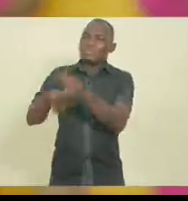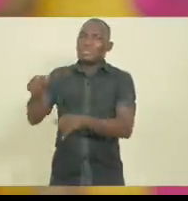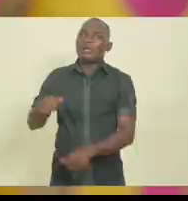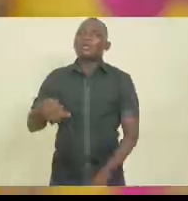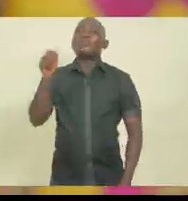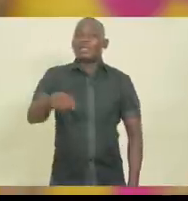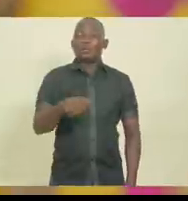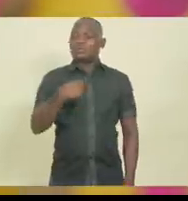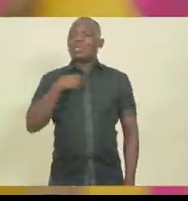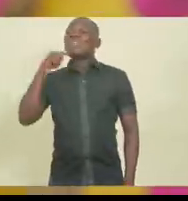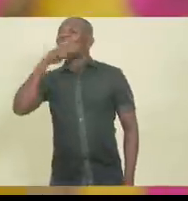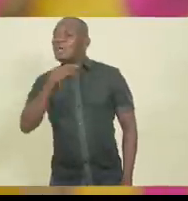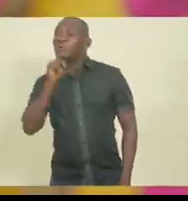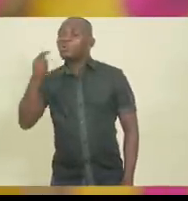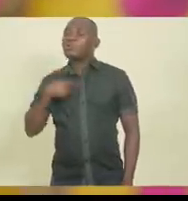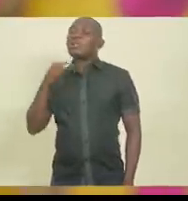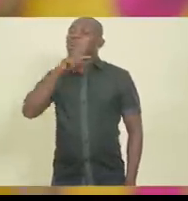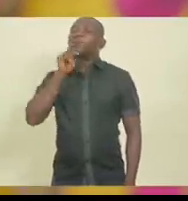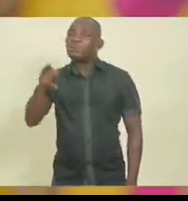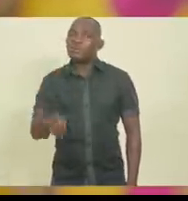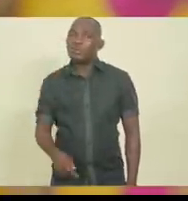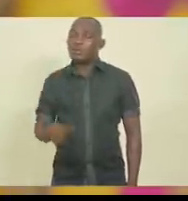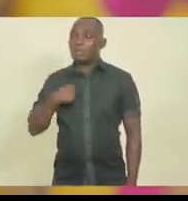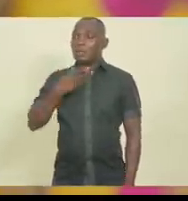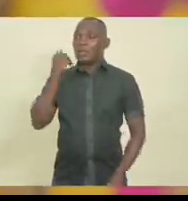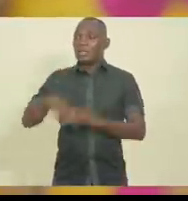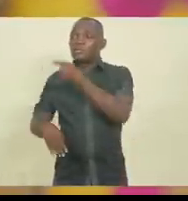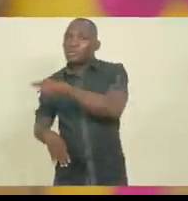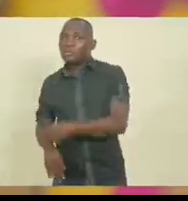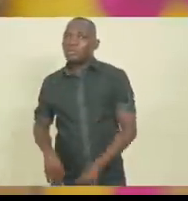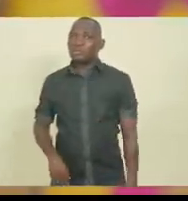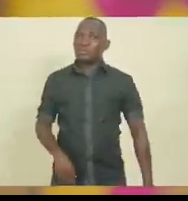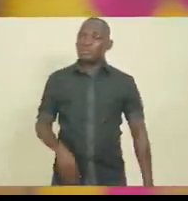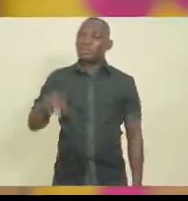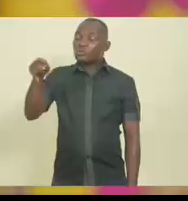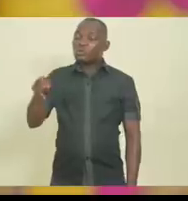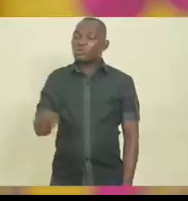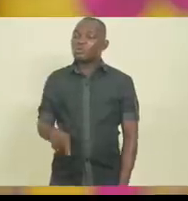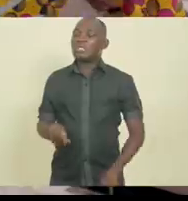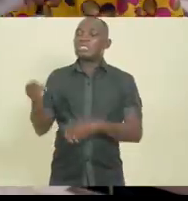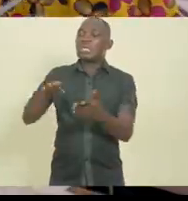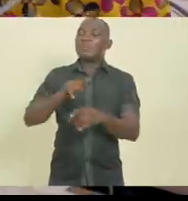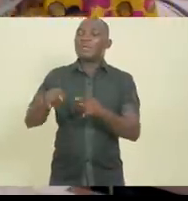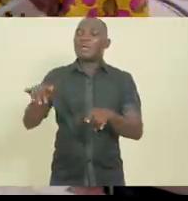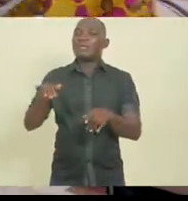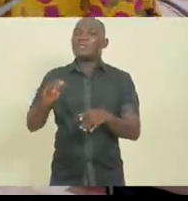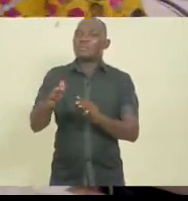Yes, I lied about dying. But I'm better than you, who is dead but lied about being alive.